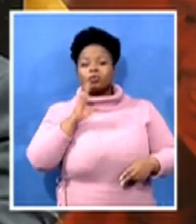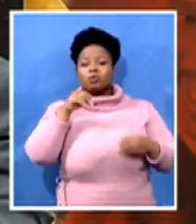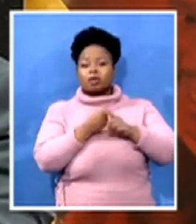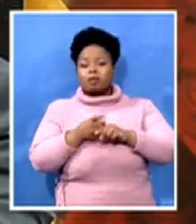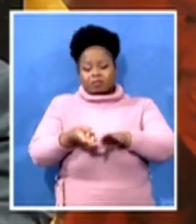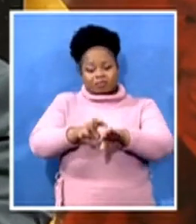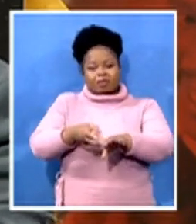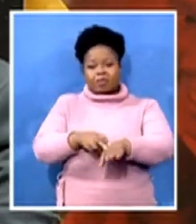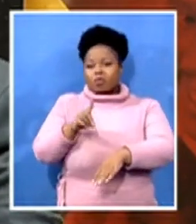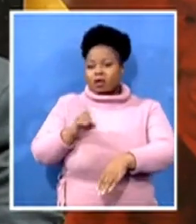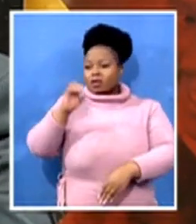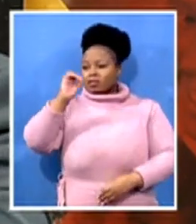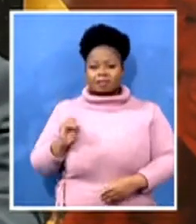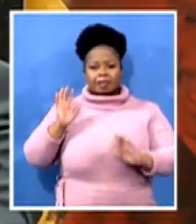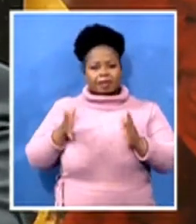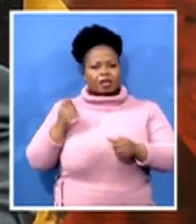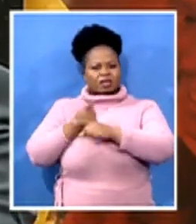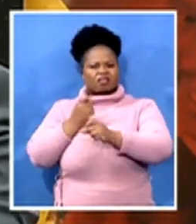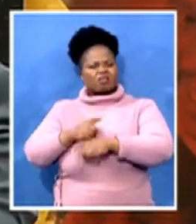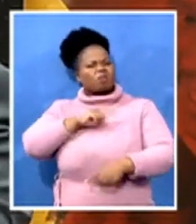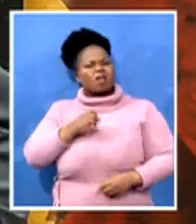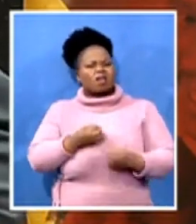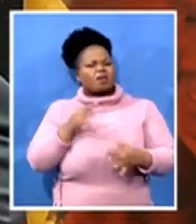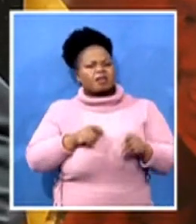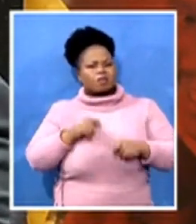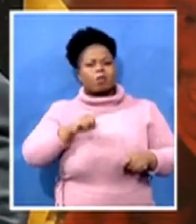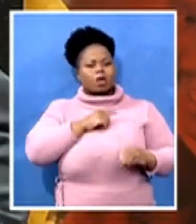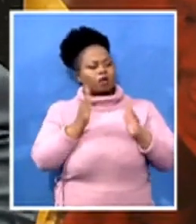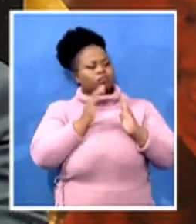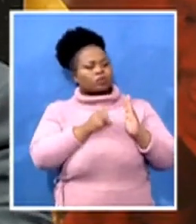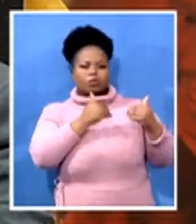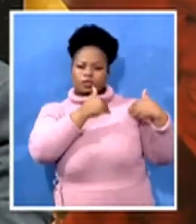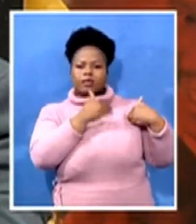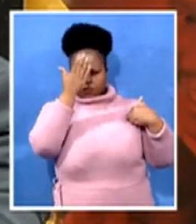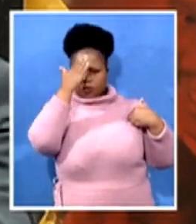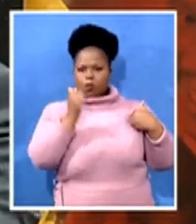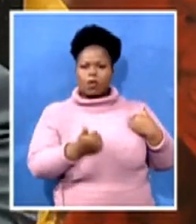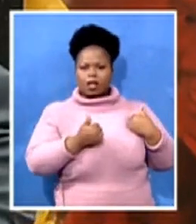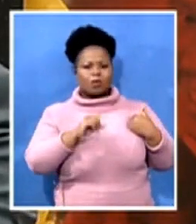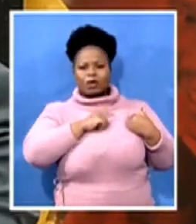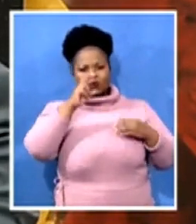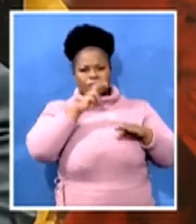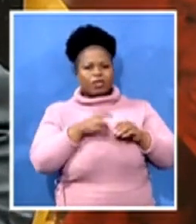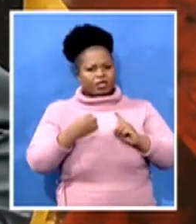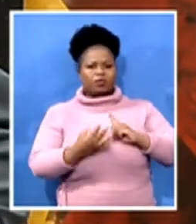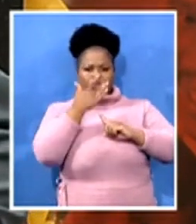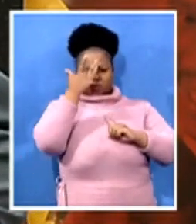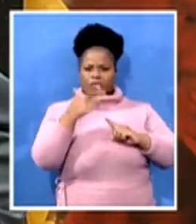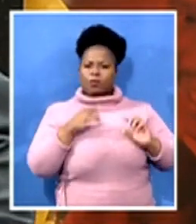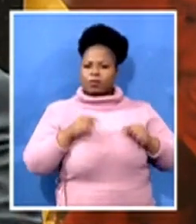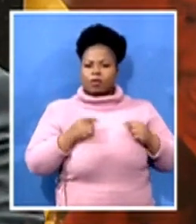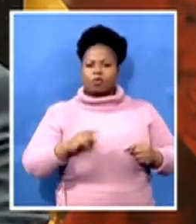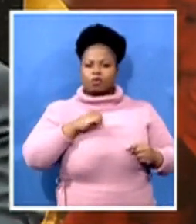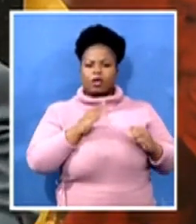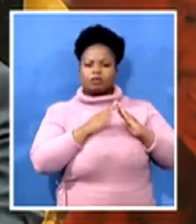akho mfuneko baxoxa loo nto, xa uhlele endlini uzikhusela kwintsholongwane awuzuchaphazeleka ngokokuba ube kuthethwa ngawe ngendlela sithetha